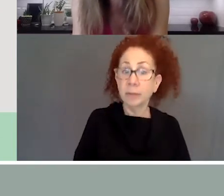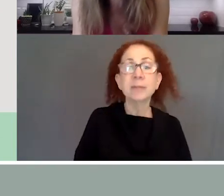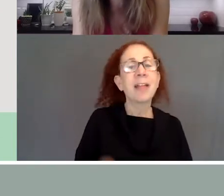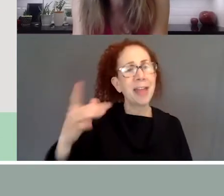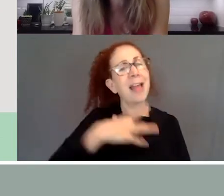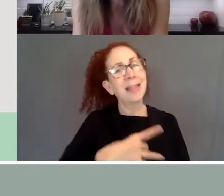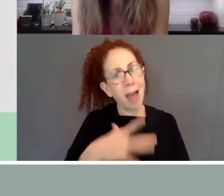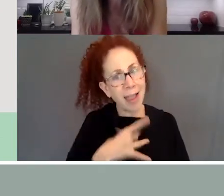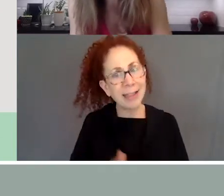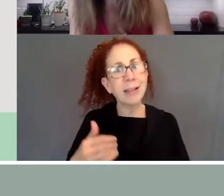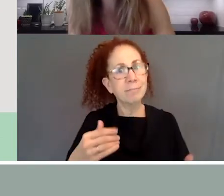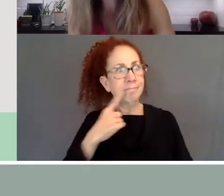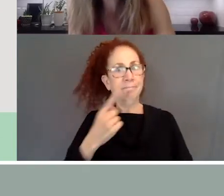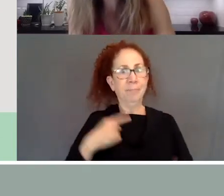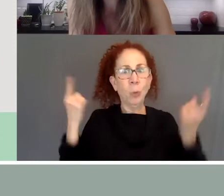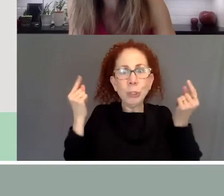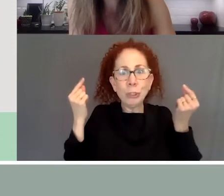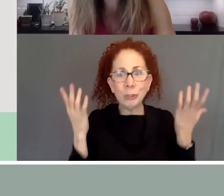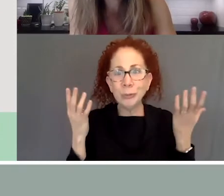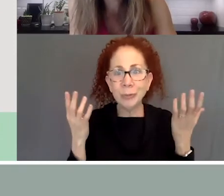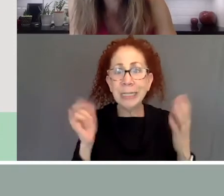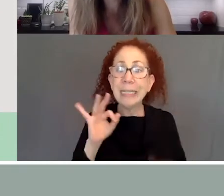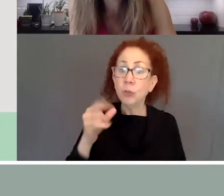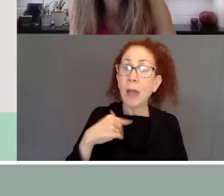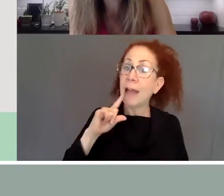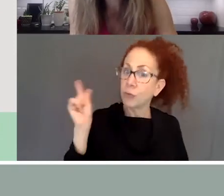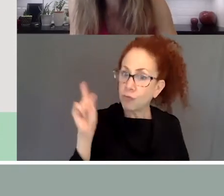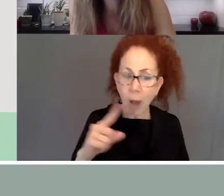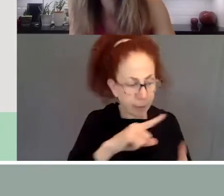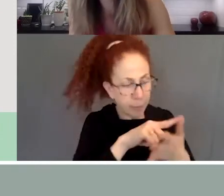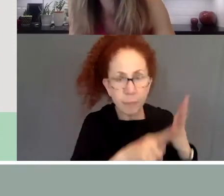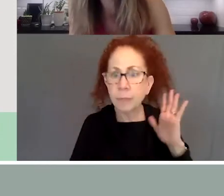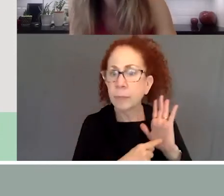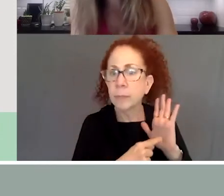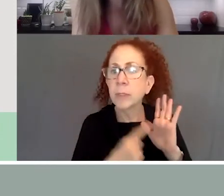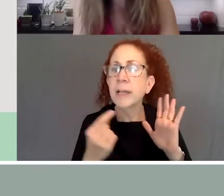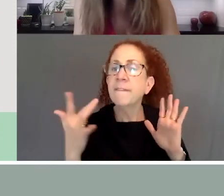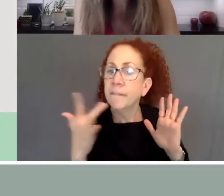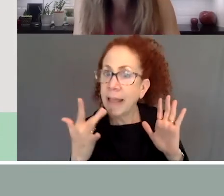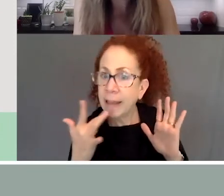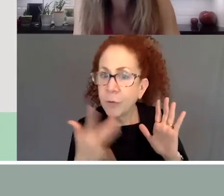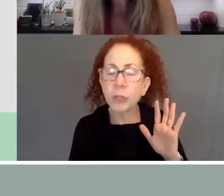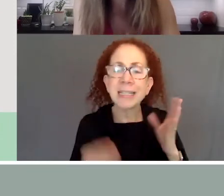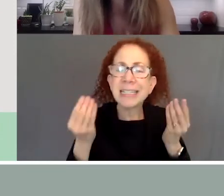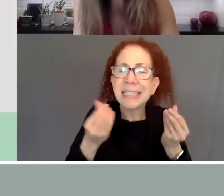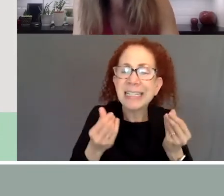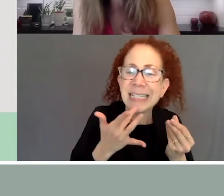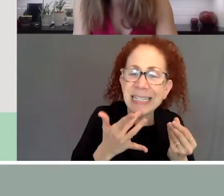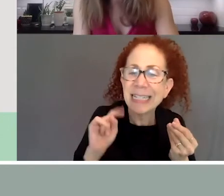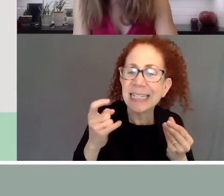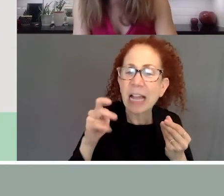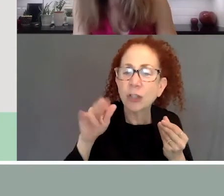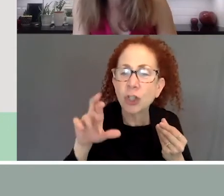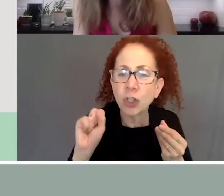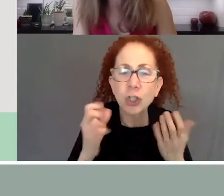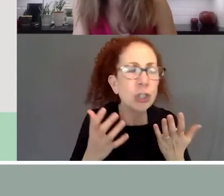having direction. So if you have directive notes on flavors, on textures, even if it's just